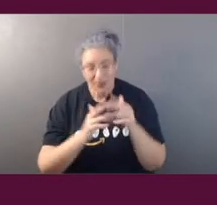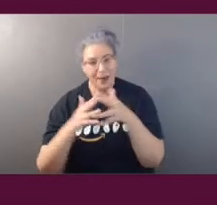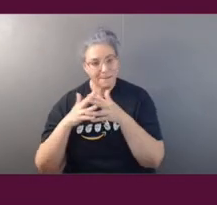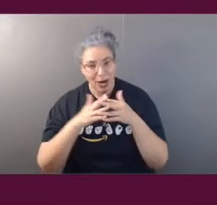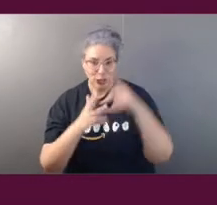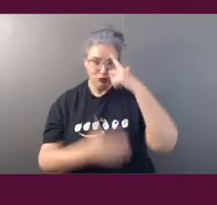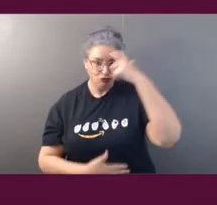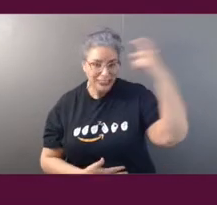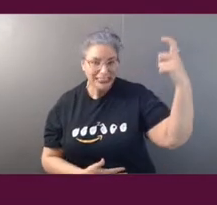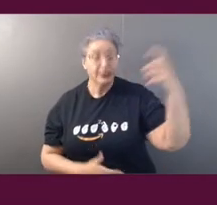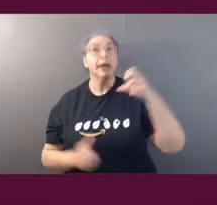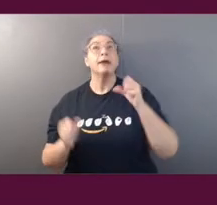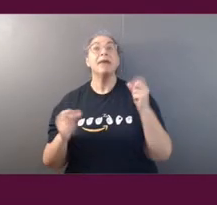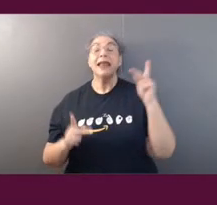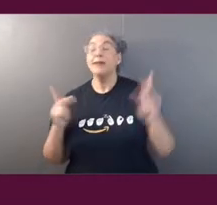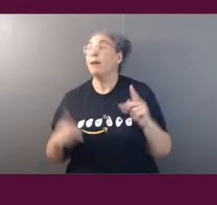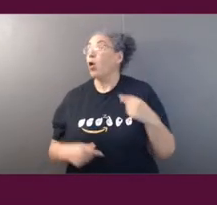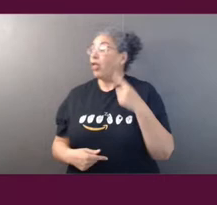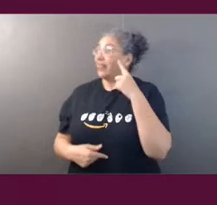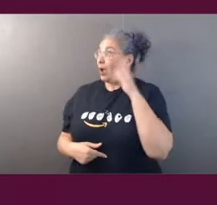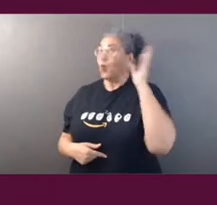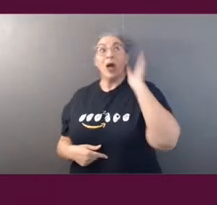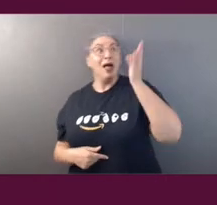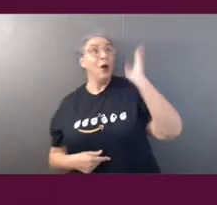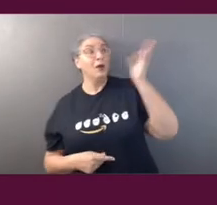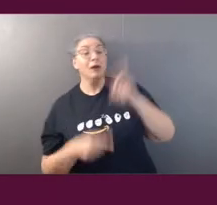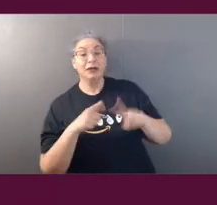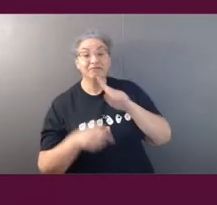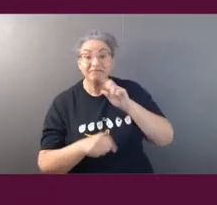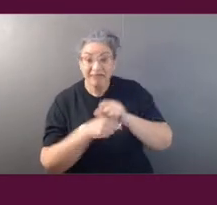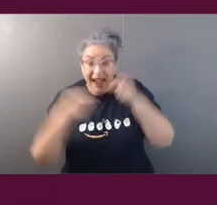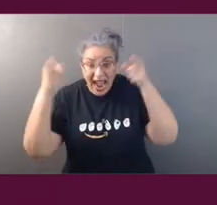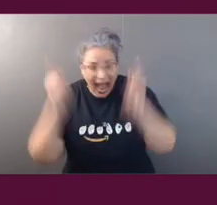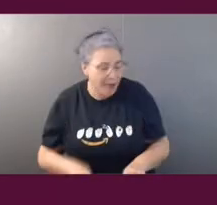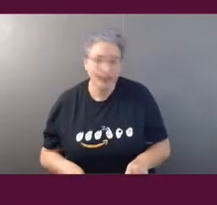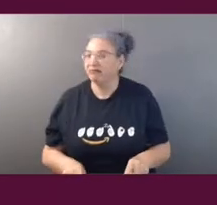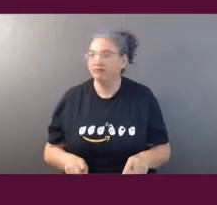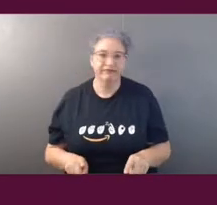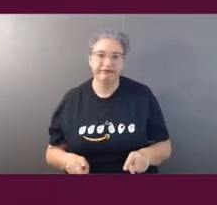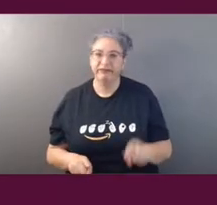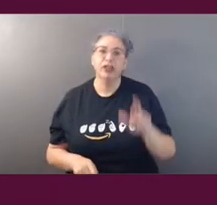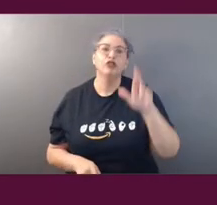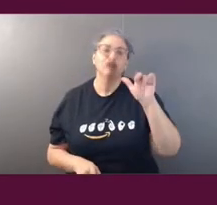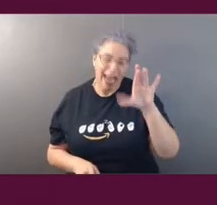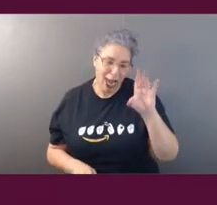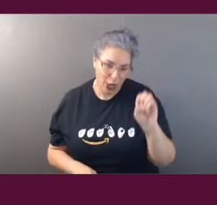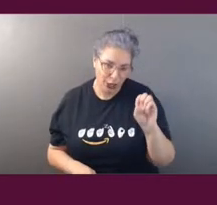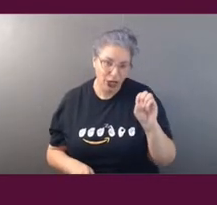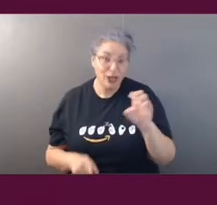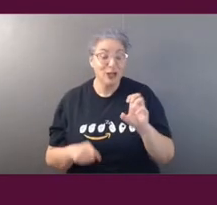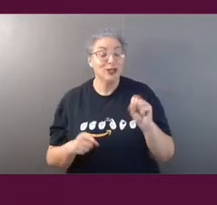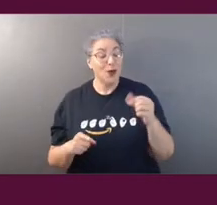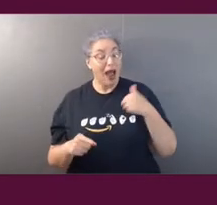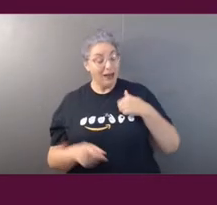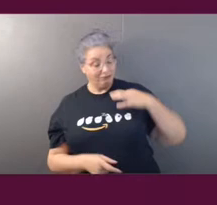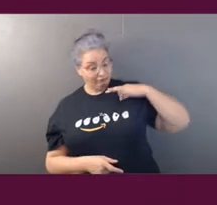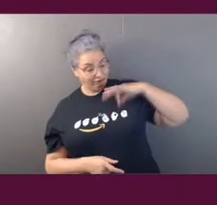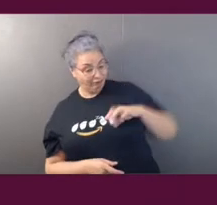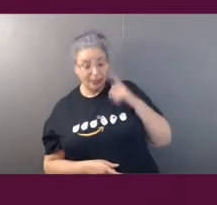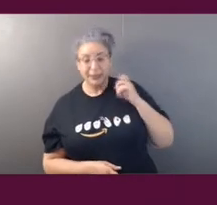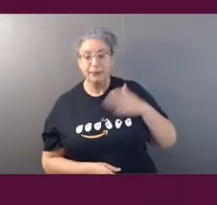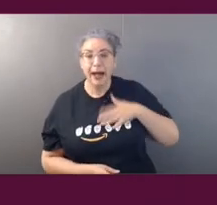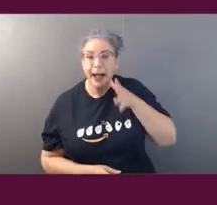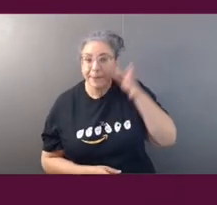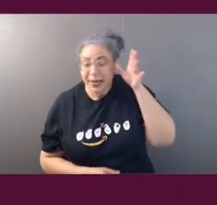are promised and not many people are able to really make happen. And so I am the beneficiary